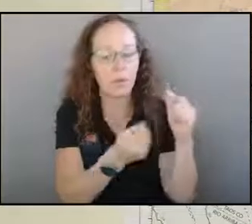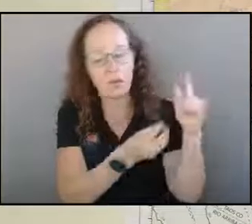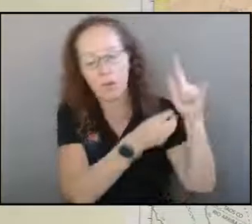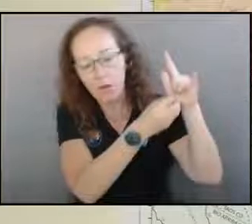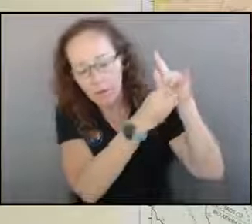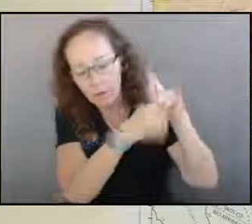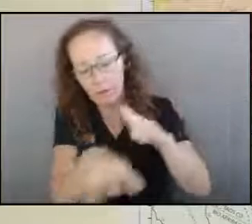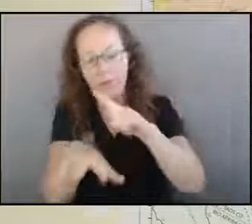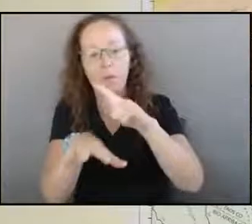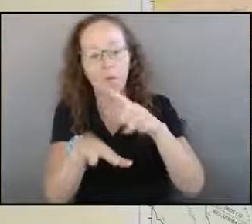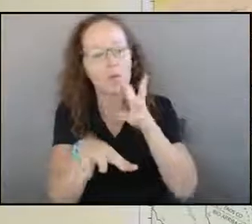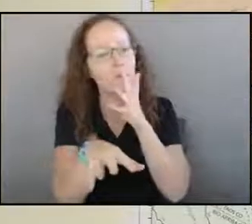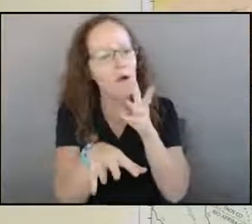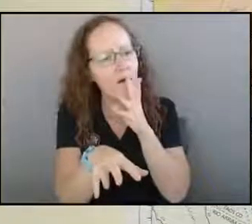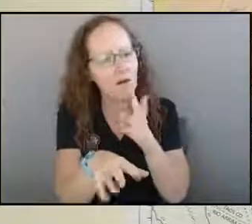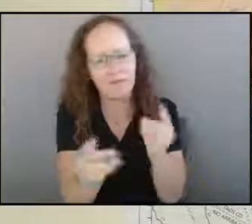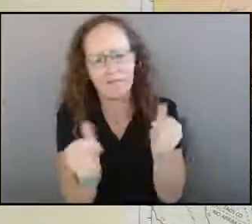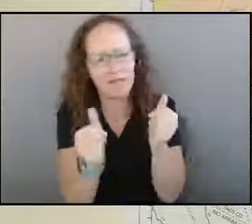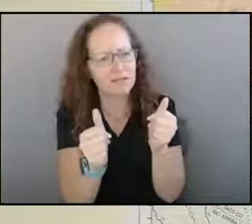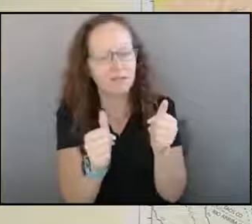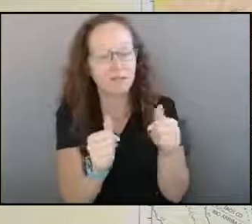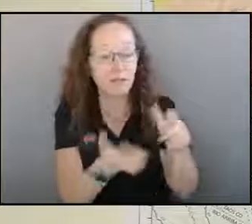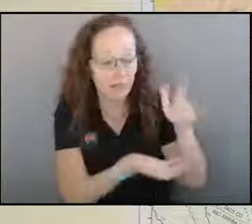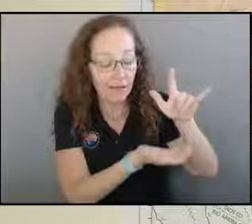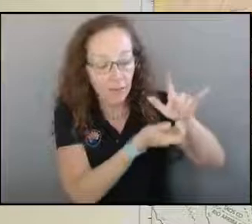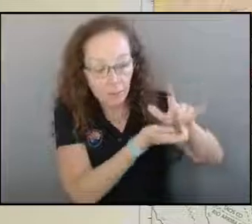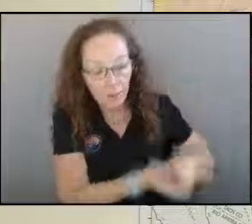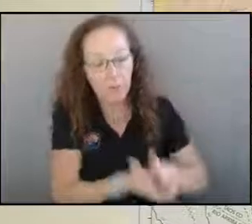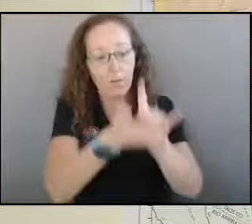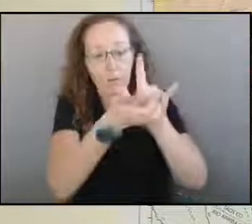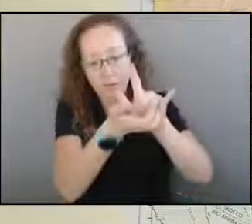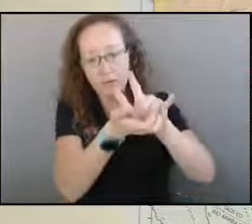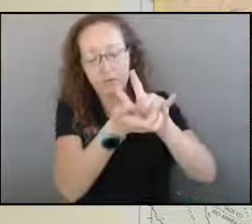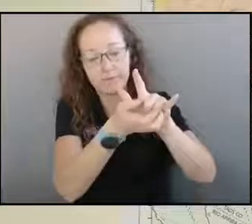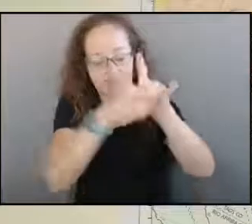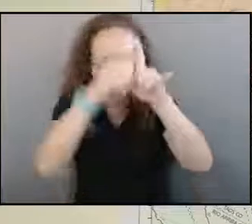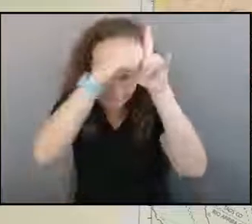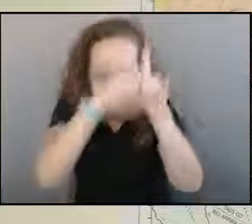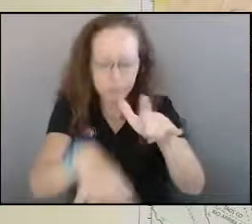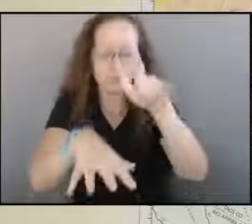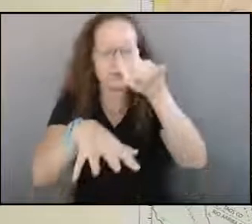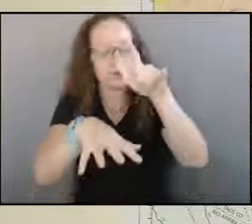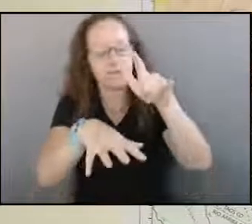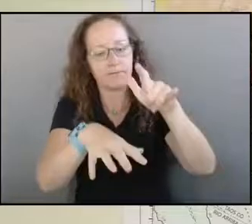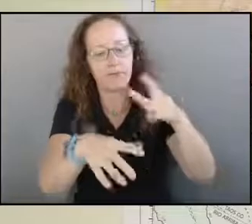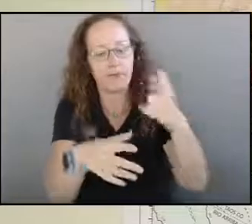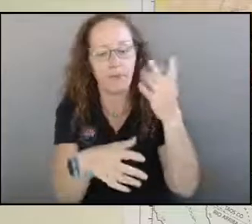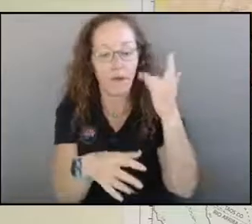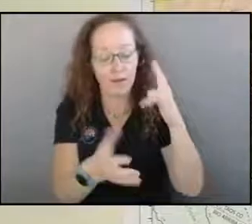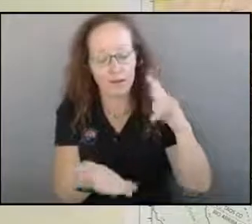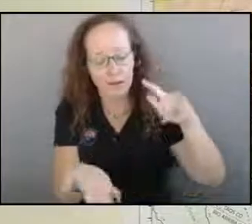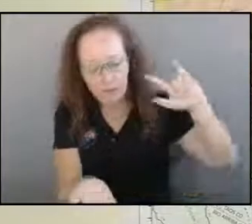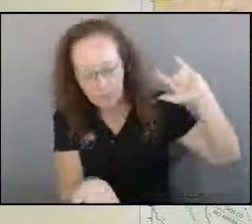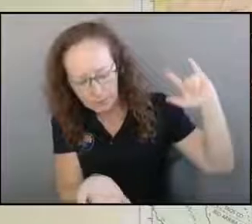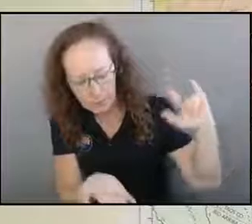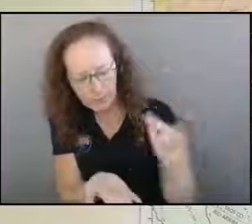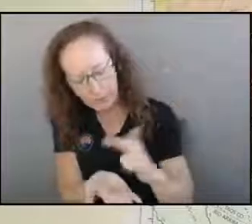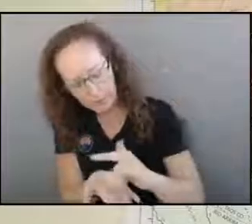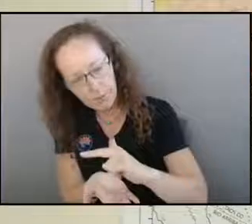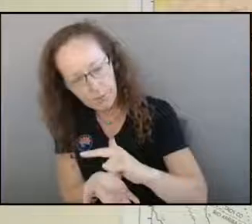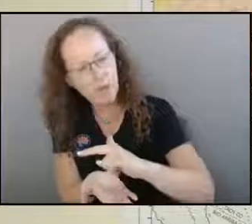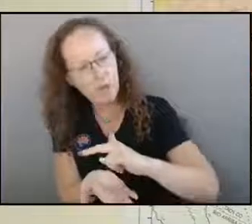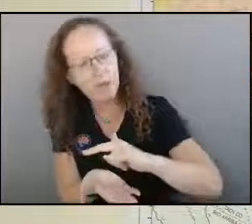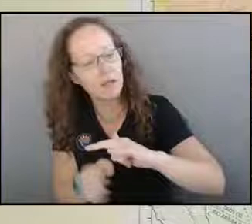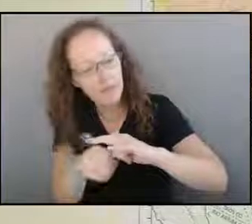they deliver water with violence. They come in so fast and low that they actually kind of till up the soil, so it has a